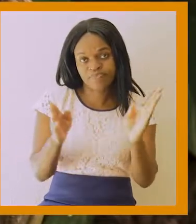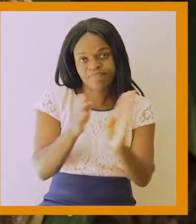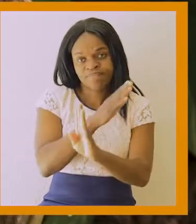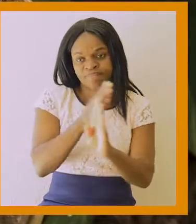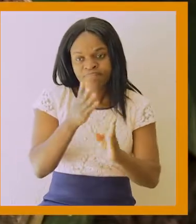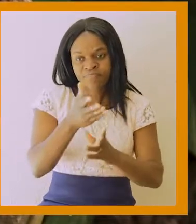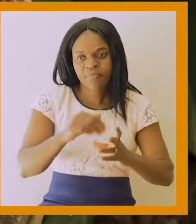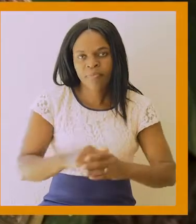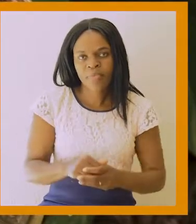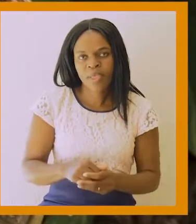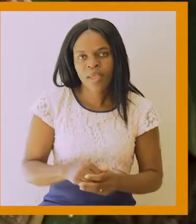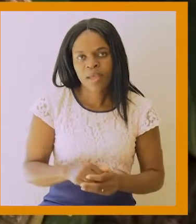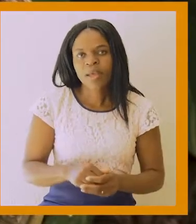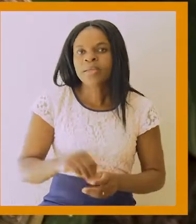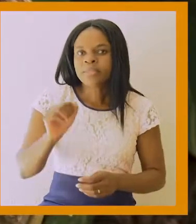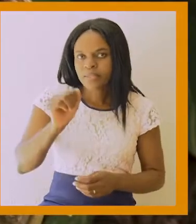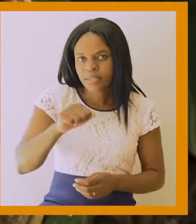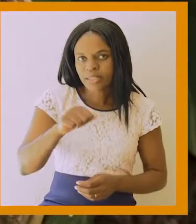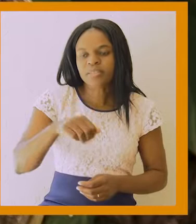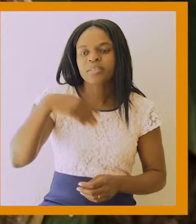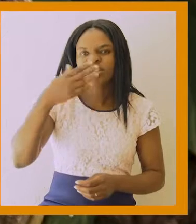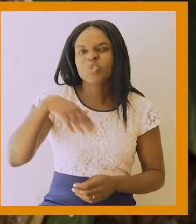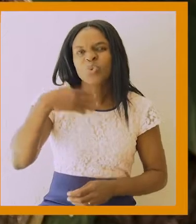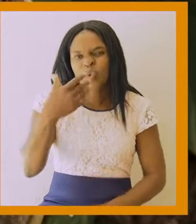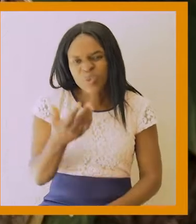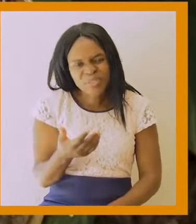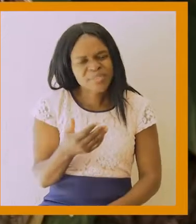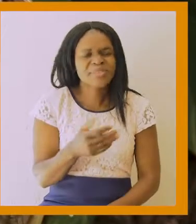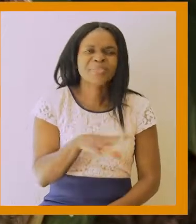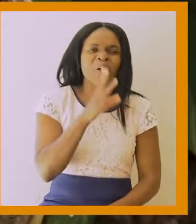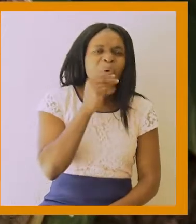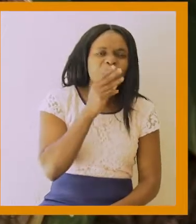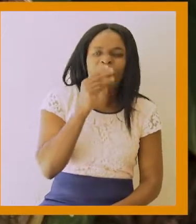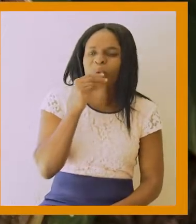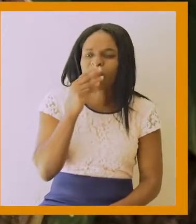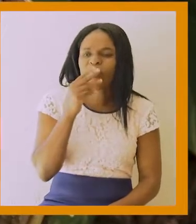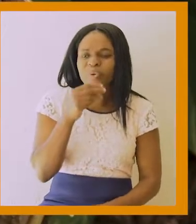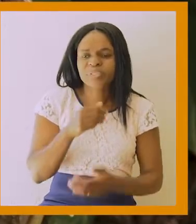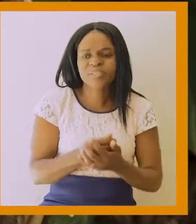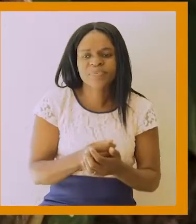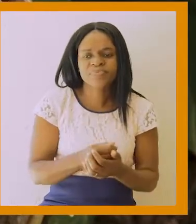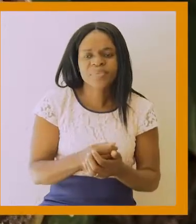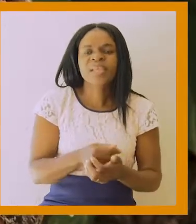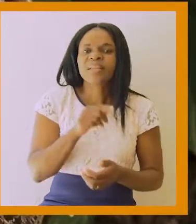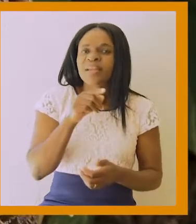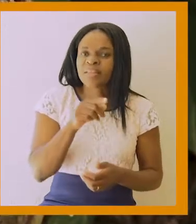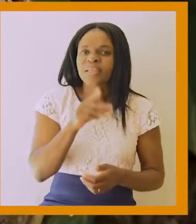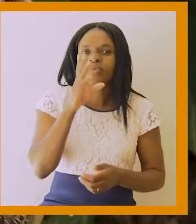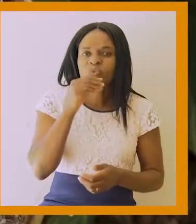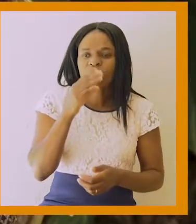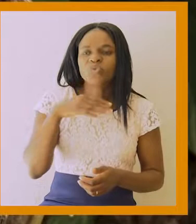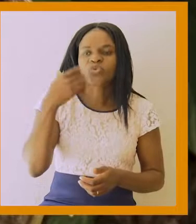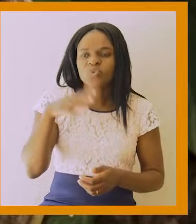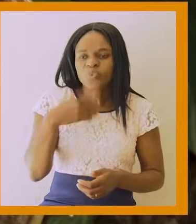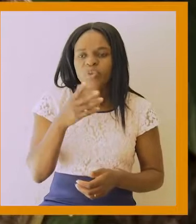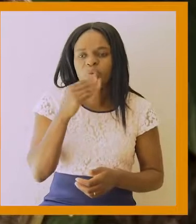sexual exploitation and abuse. Pepisiwe, there is always an argument that has been raised and